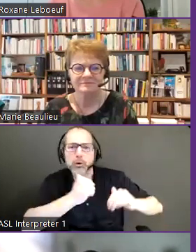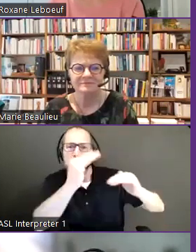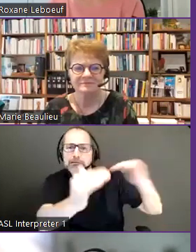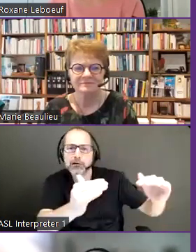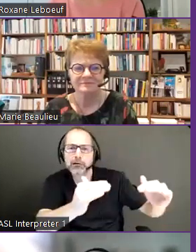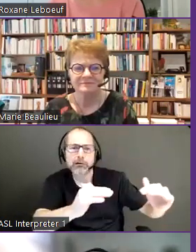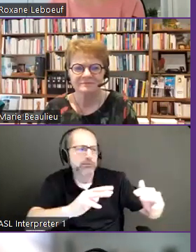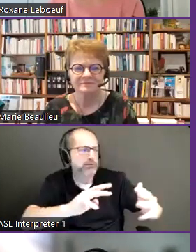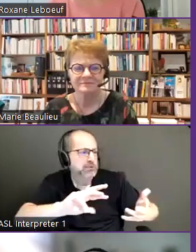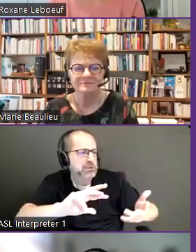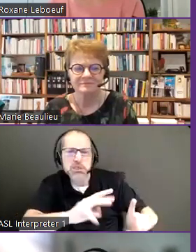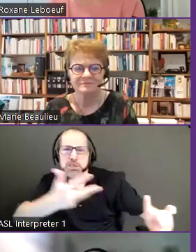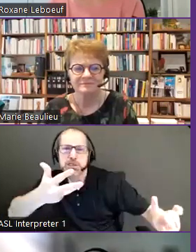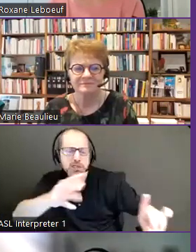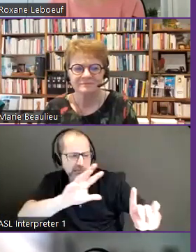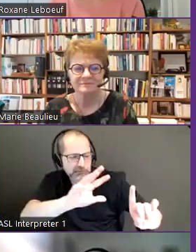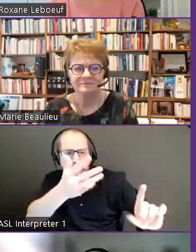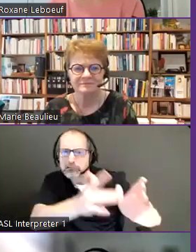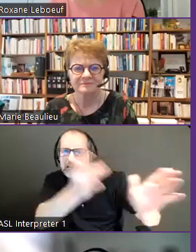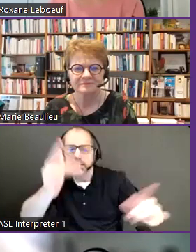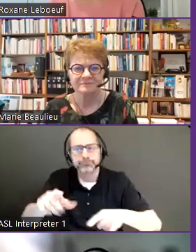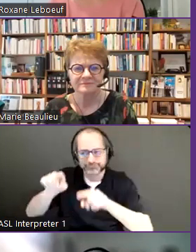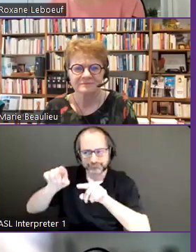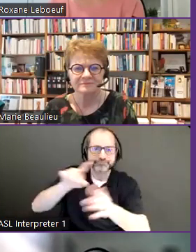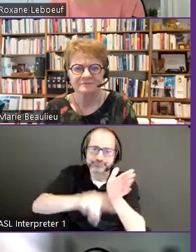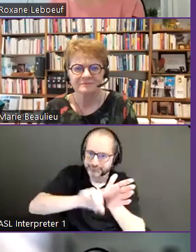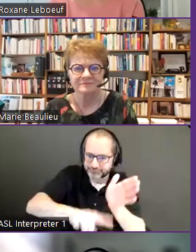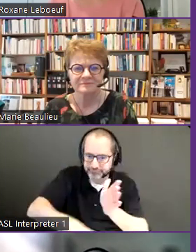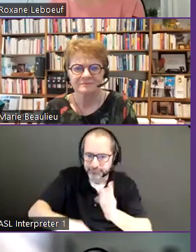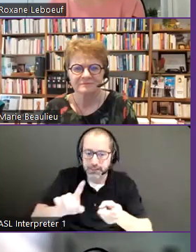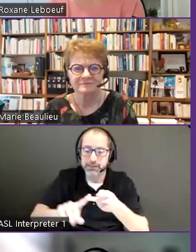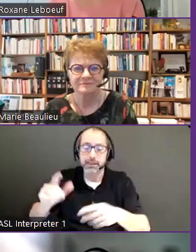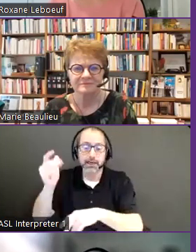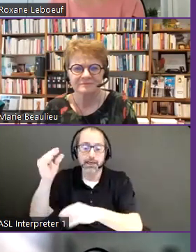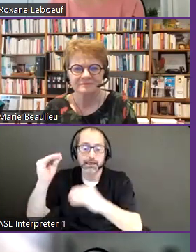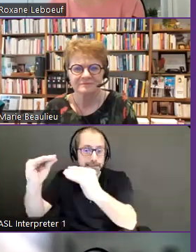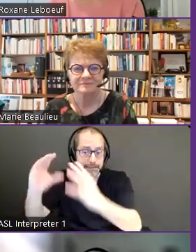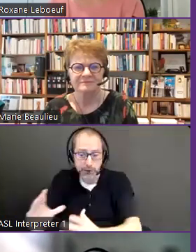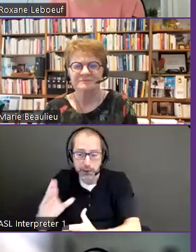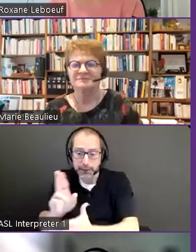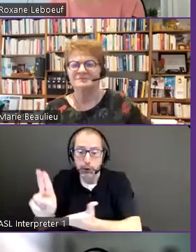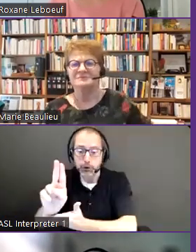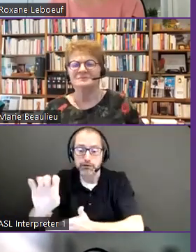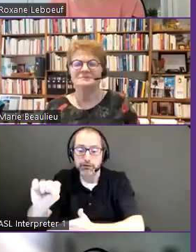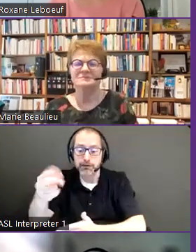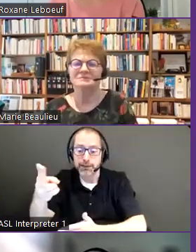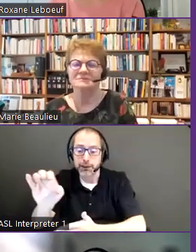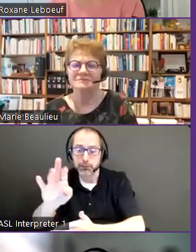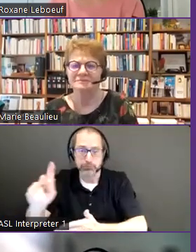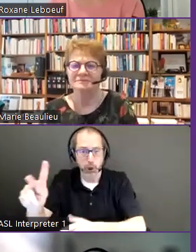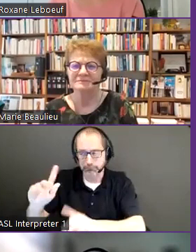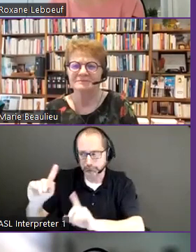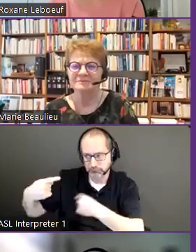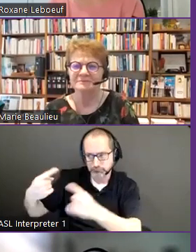She also has been a lecturer at the University of Sherbrooke since 2021. She's